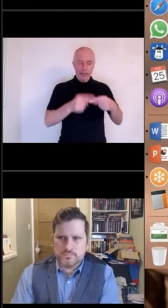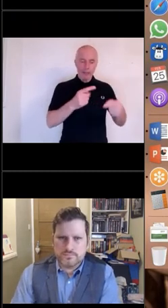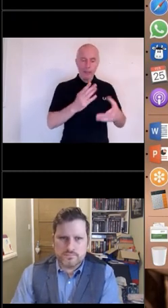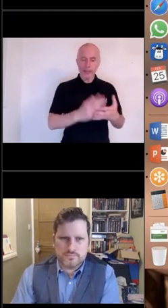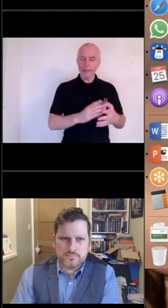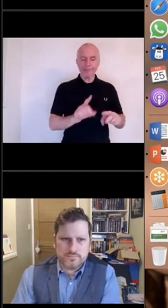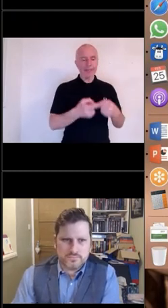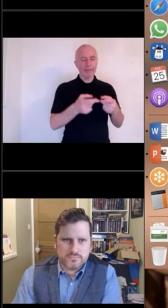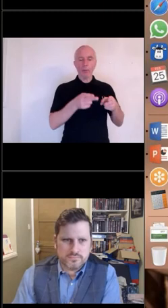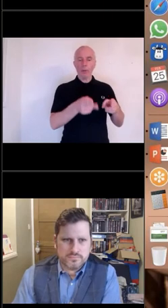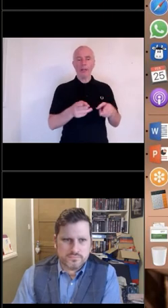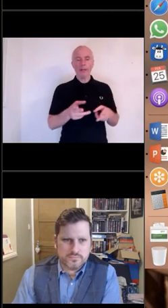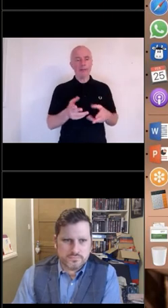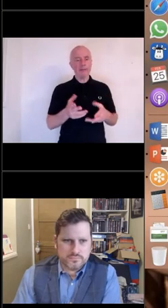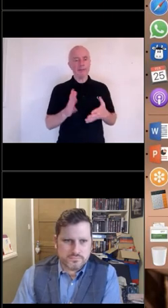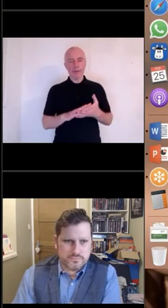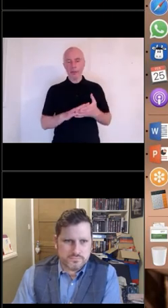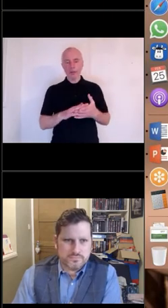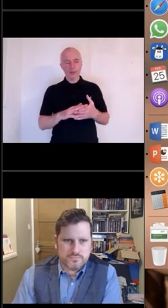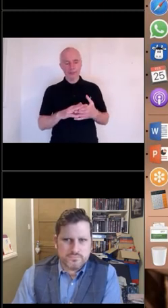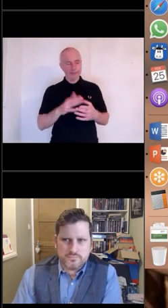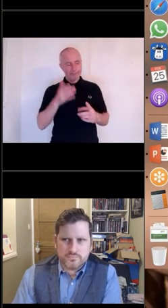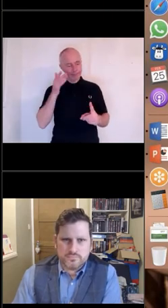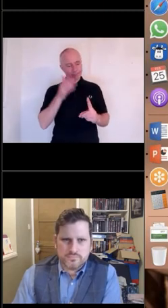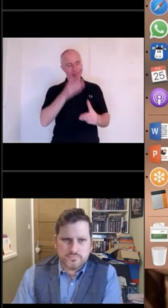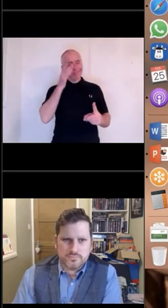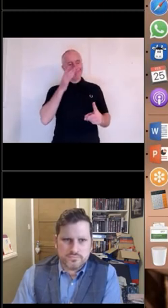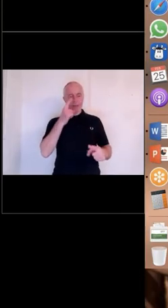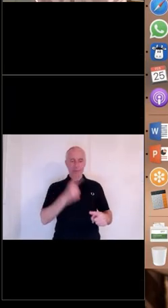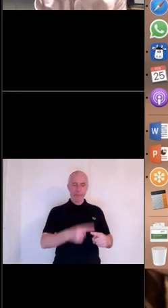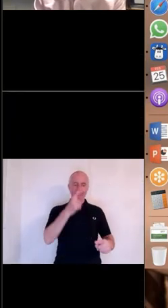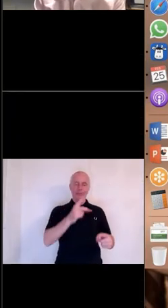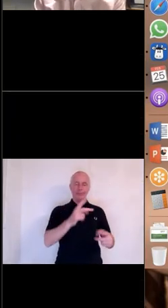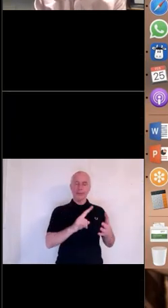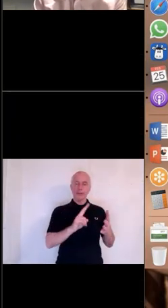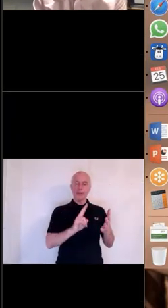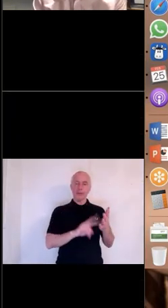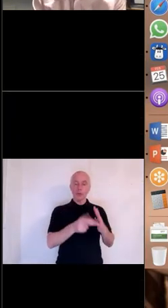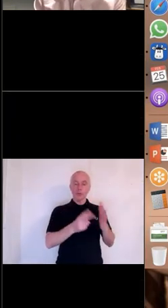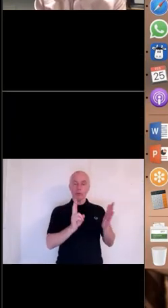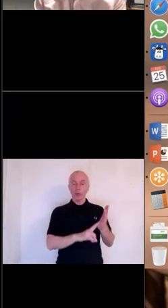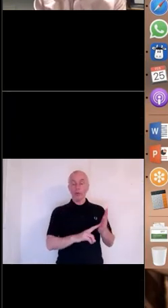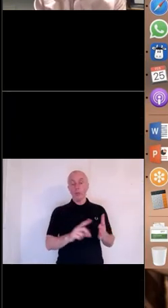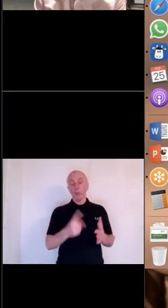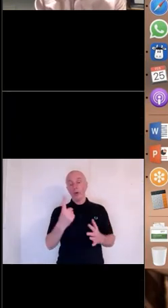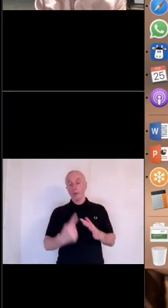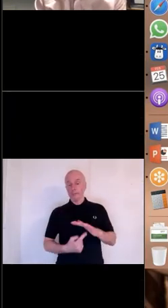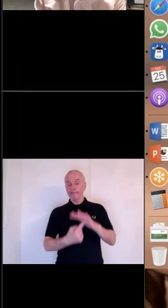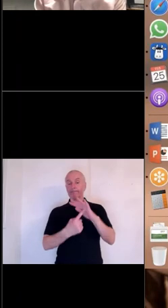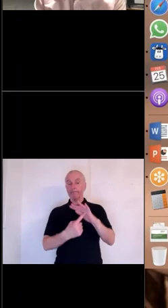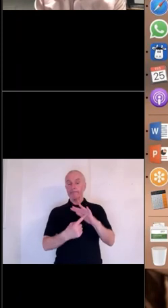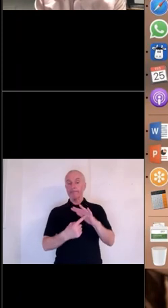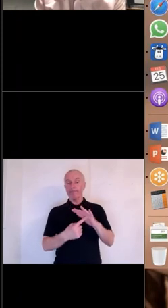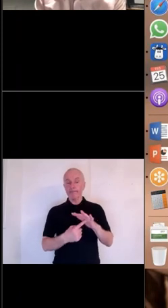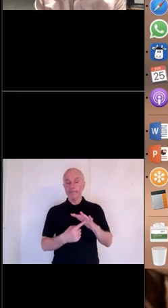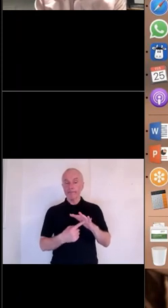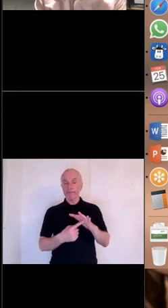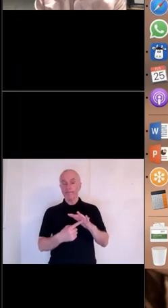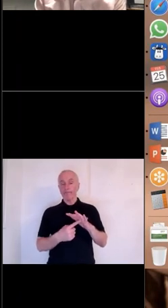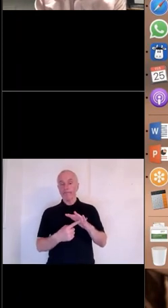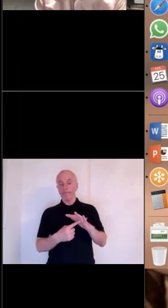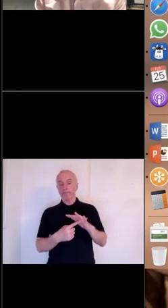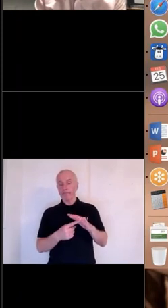that we don't directly accelerate the neutron. One of the primary ways that this is done is through